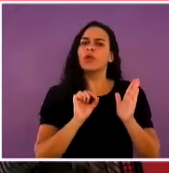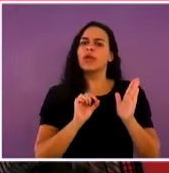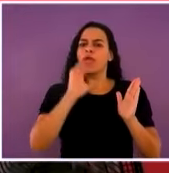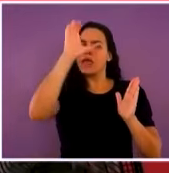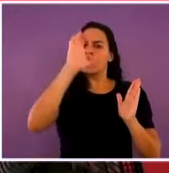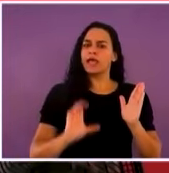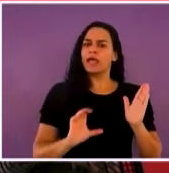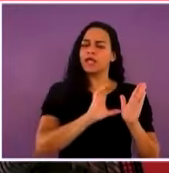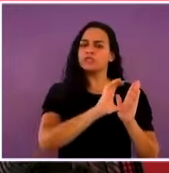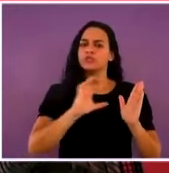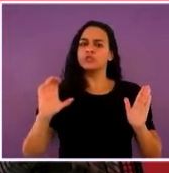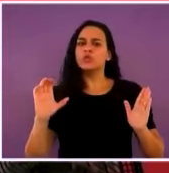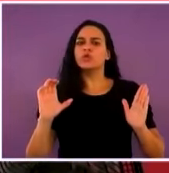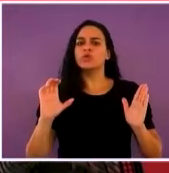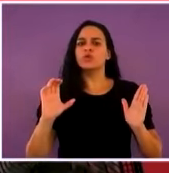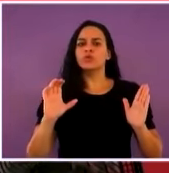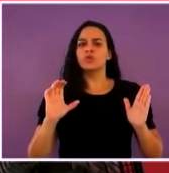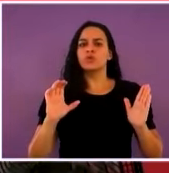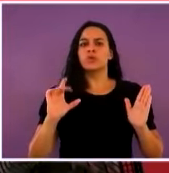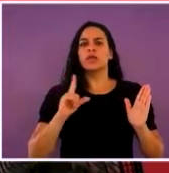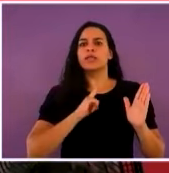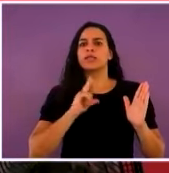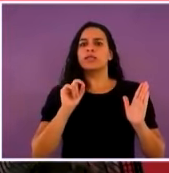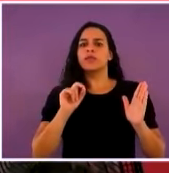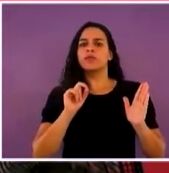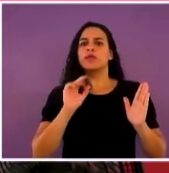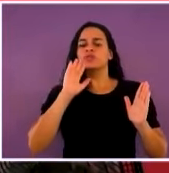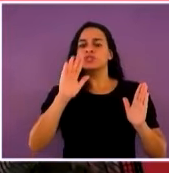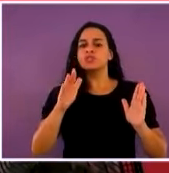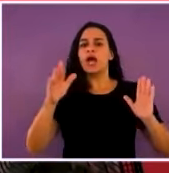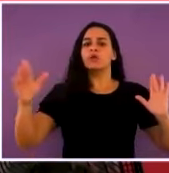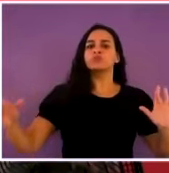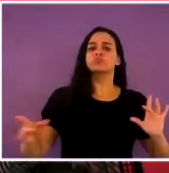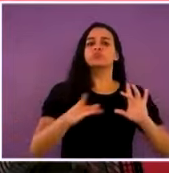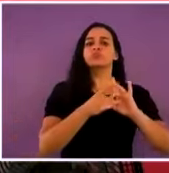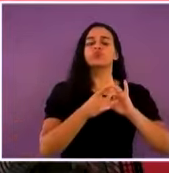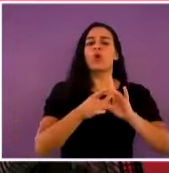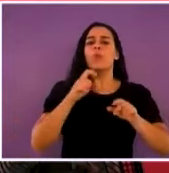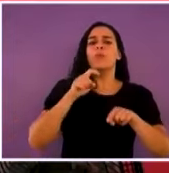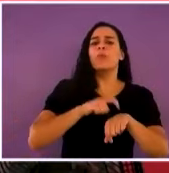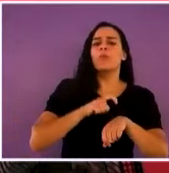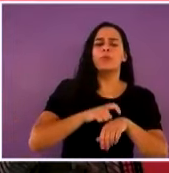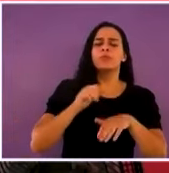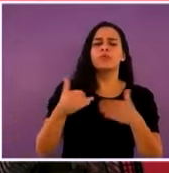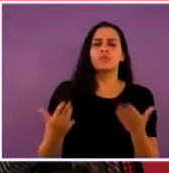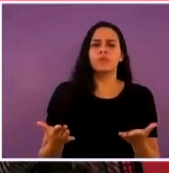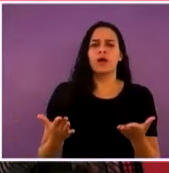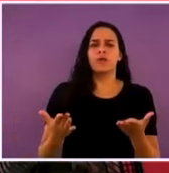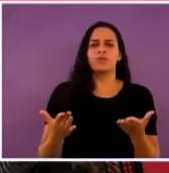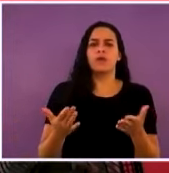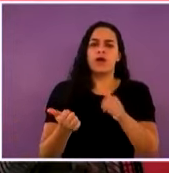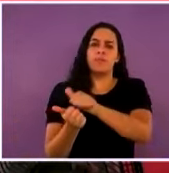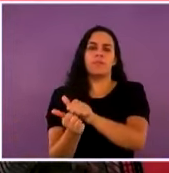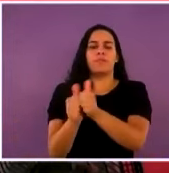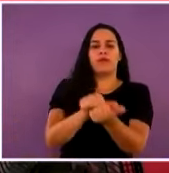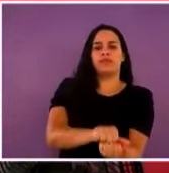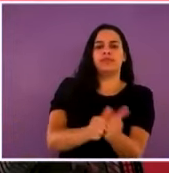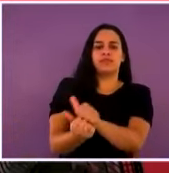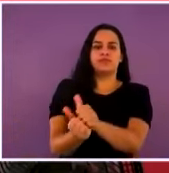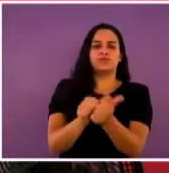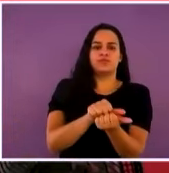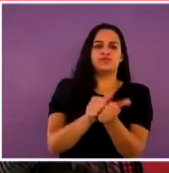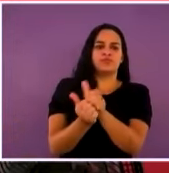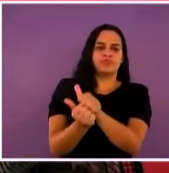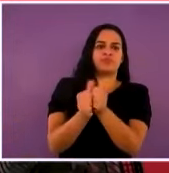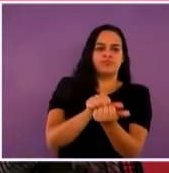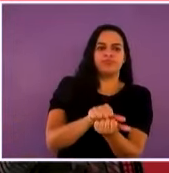já são considerados unidos ao catolicismo pelo batismo. The missionary activity of the Roman Catholic